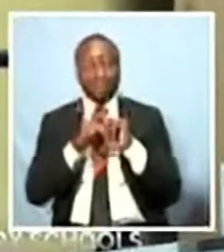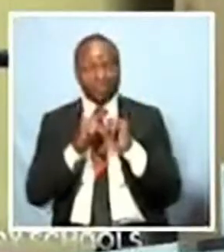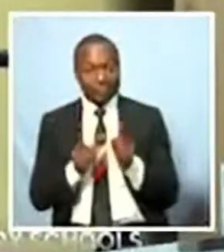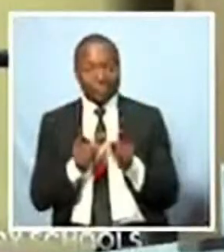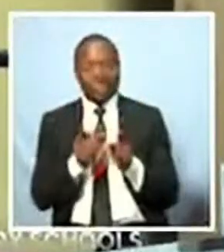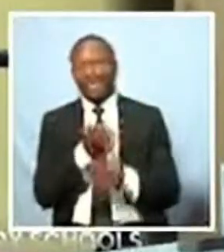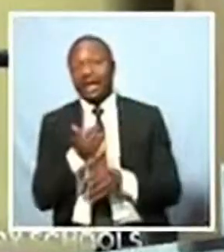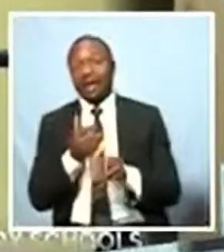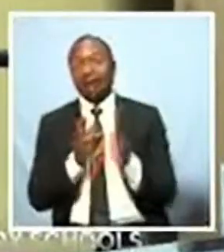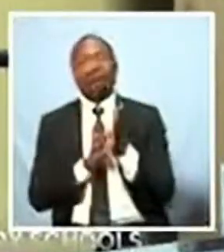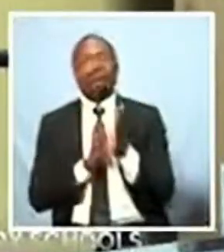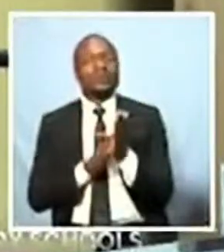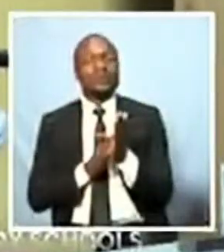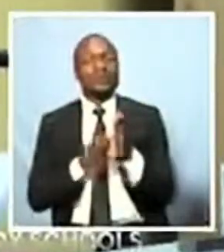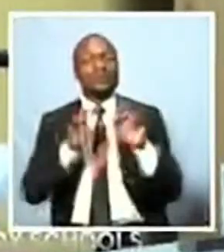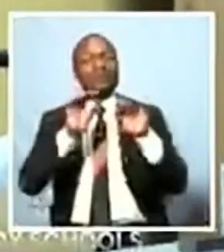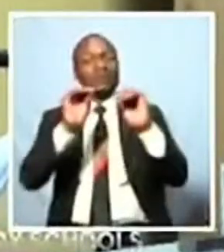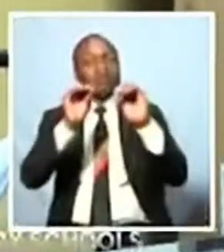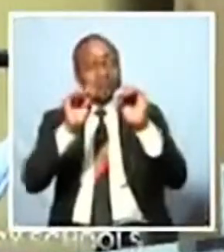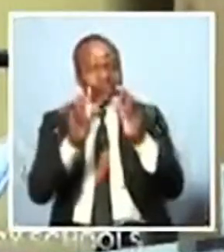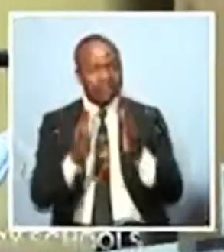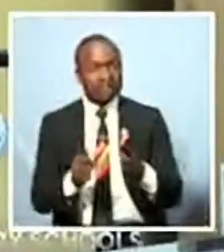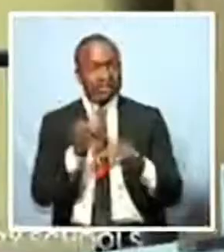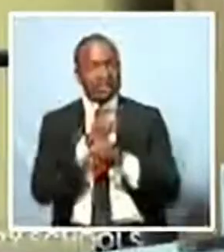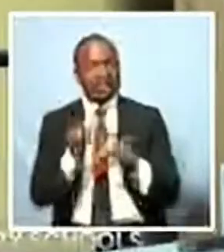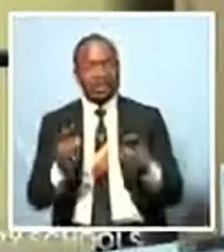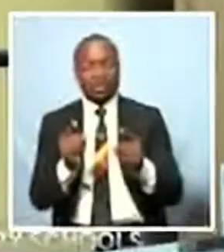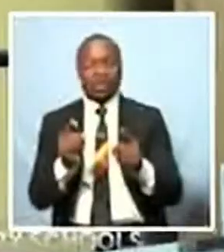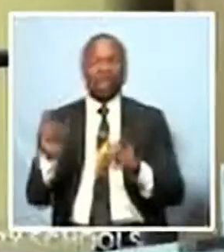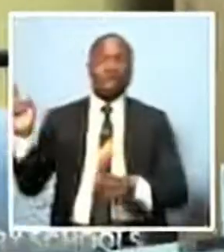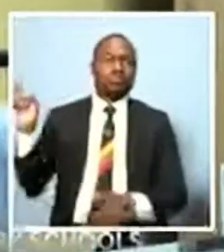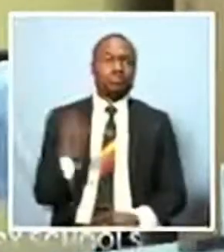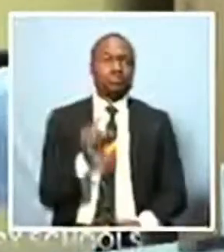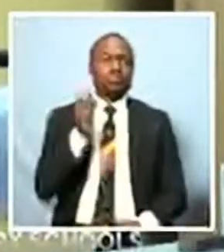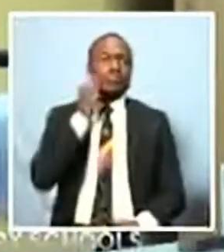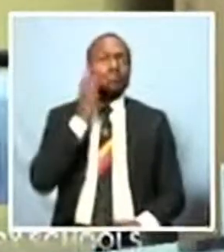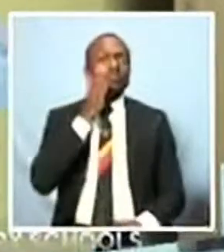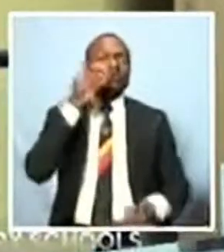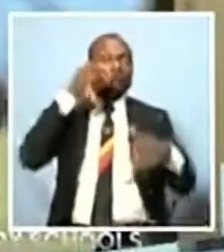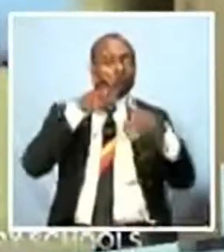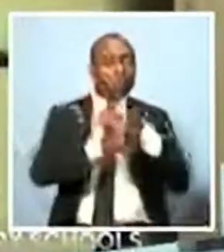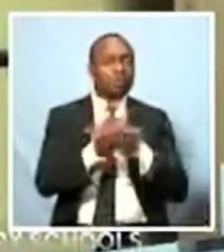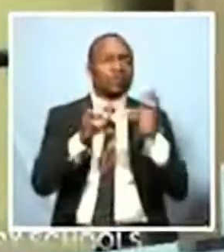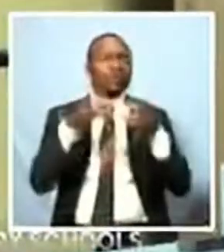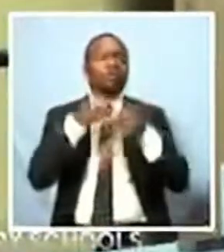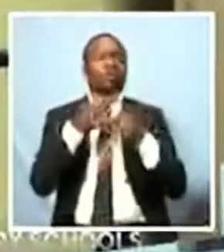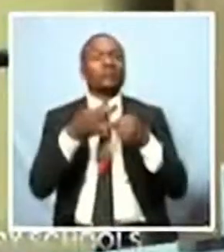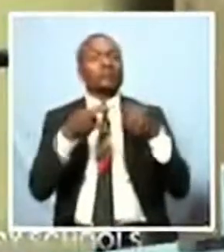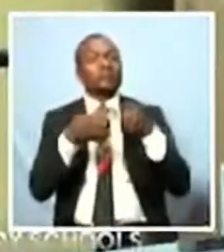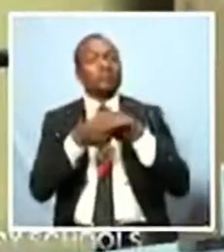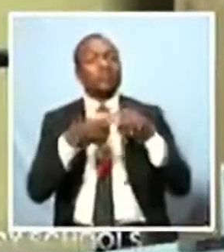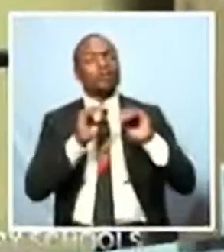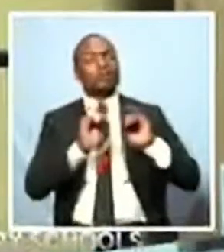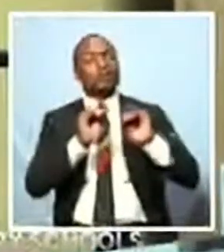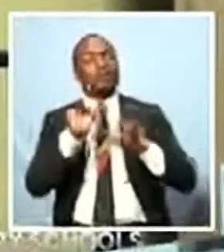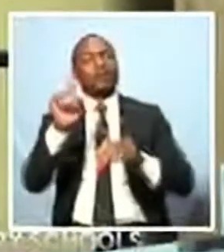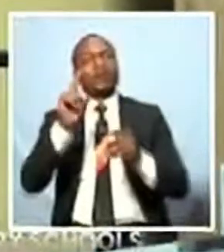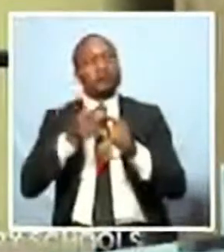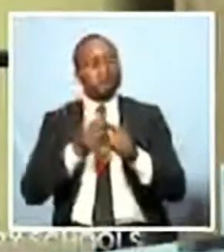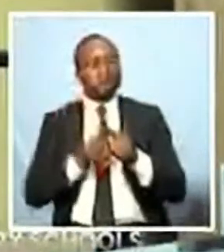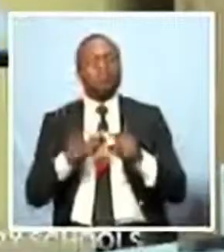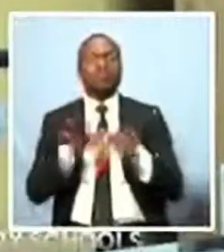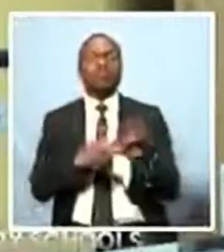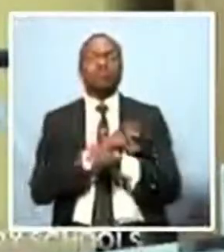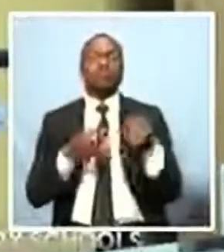have schools where the teacher just comes from home straight into the classroom and teach for 1 week, for 1 month, for the whole term.